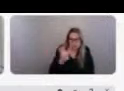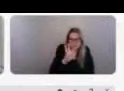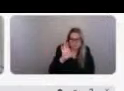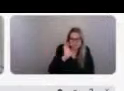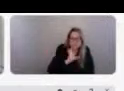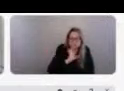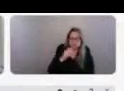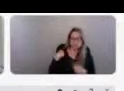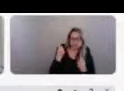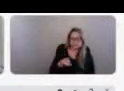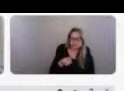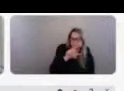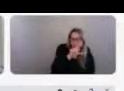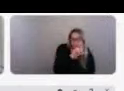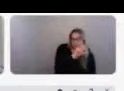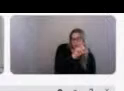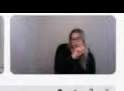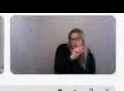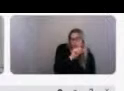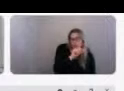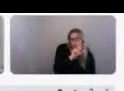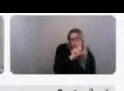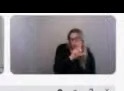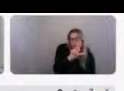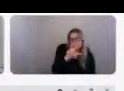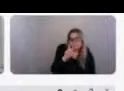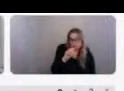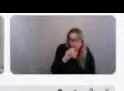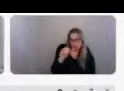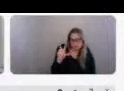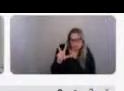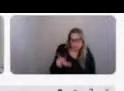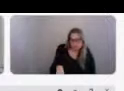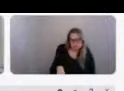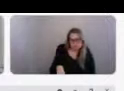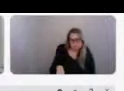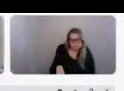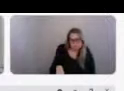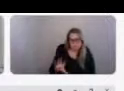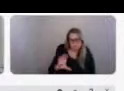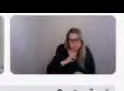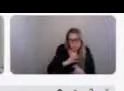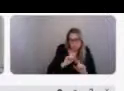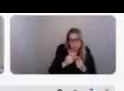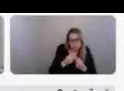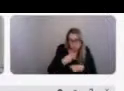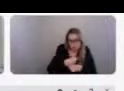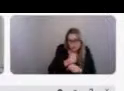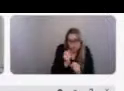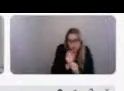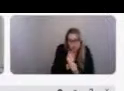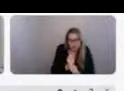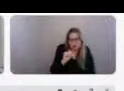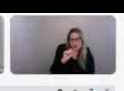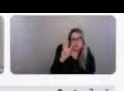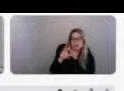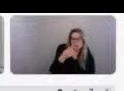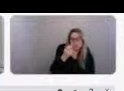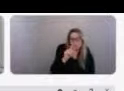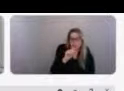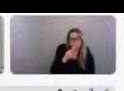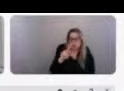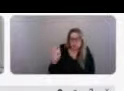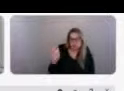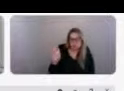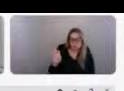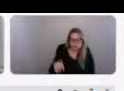2003 i've lived here uh i remember when the legislature used to draw the districts and my congressional district was made of albatuki connected to scottsdale